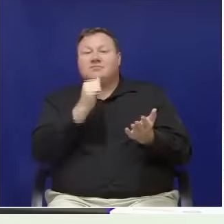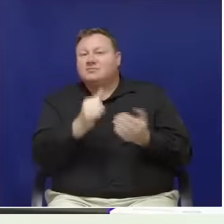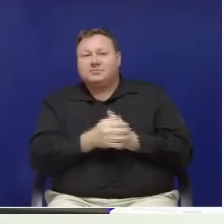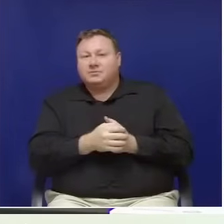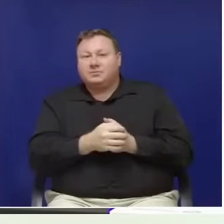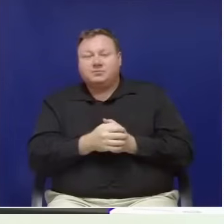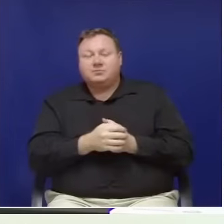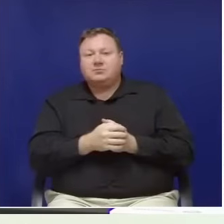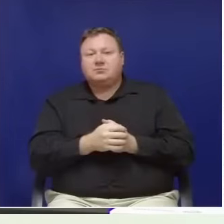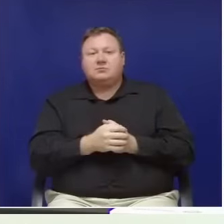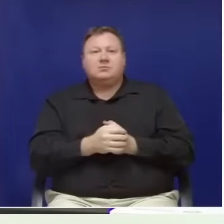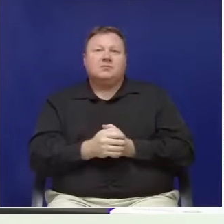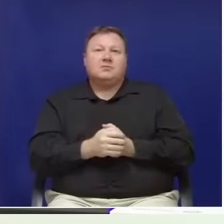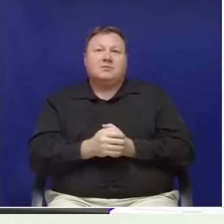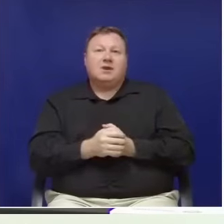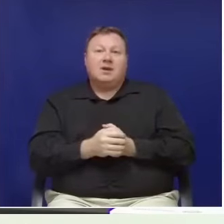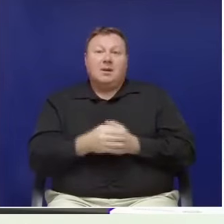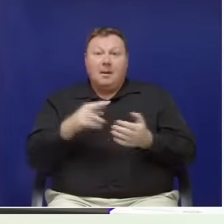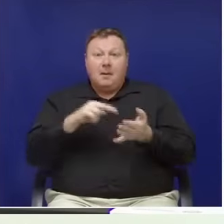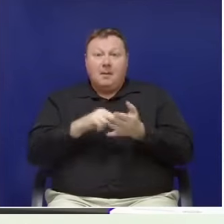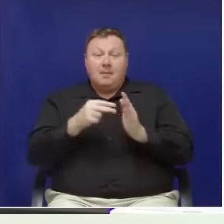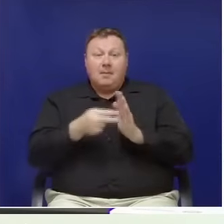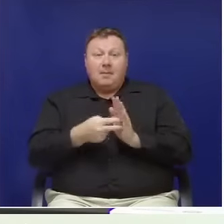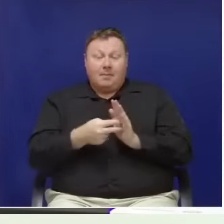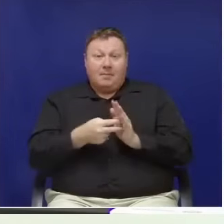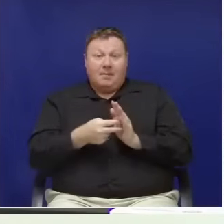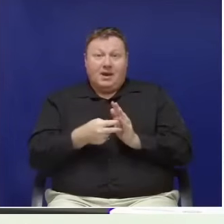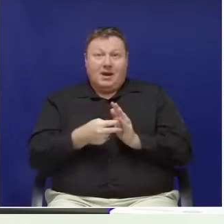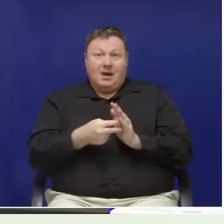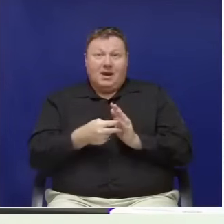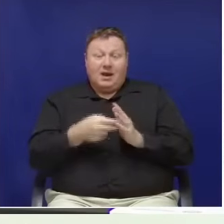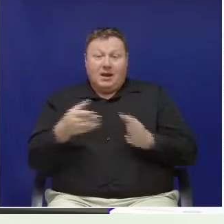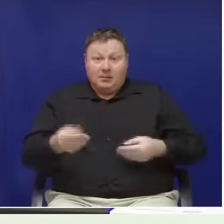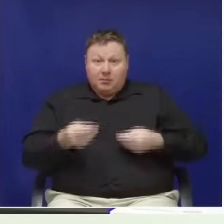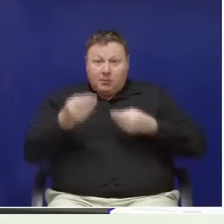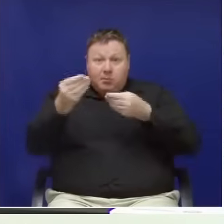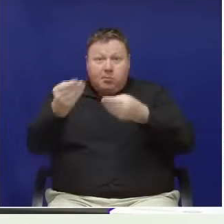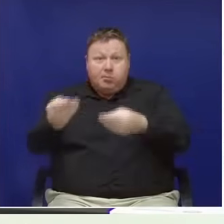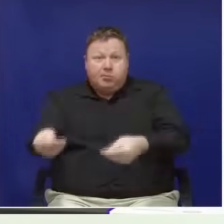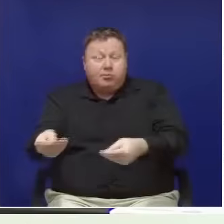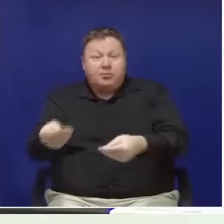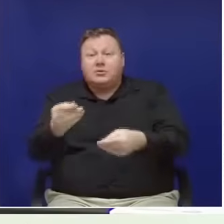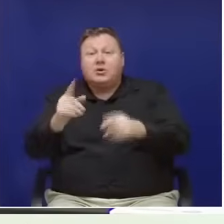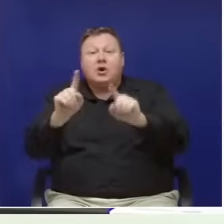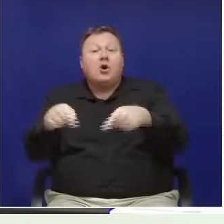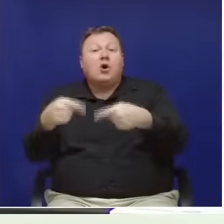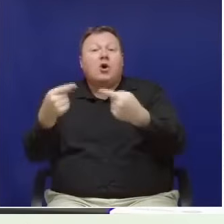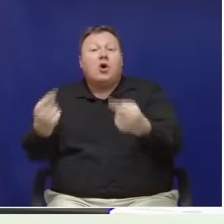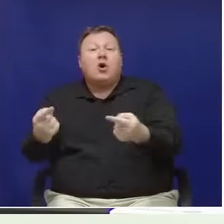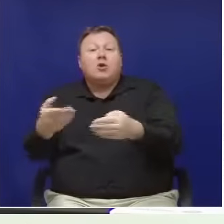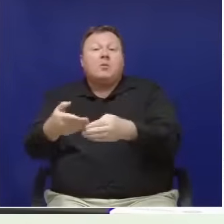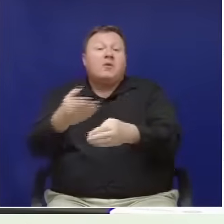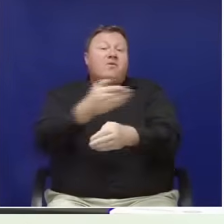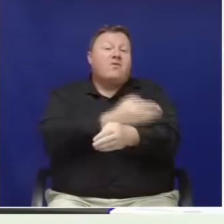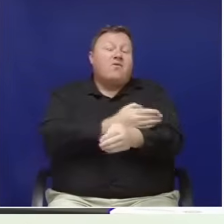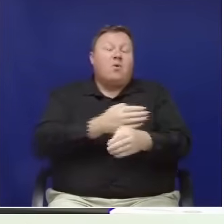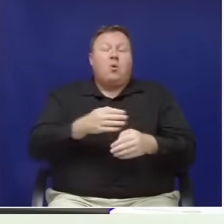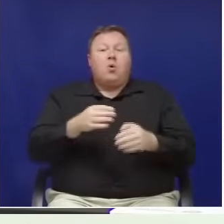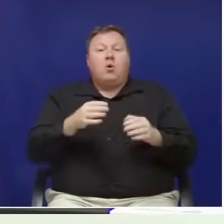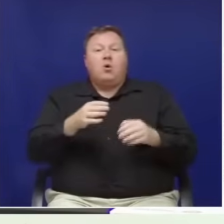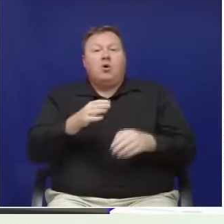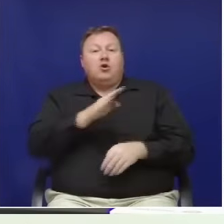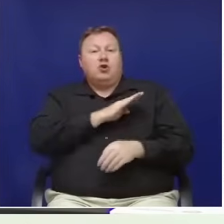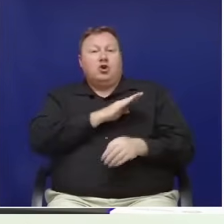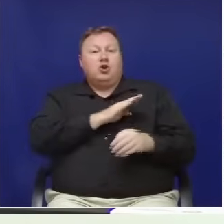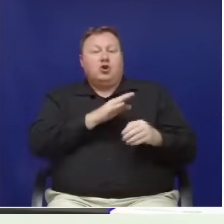that plan before it has gone to the National Security Council, and